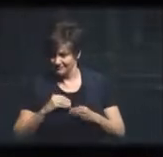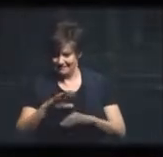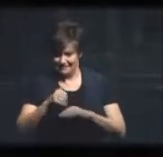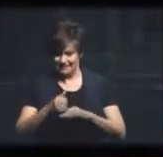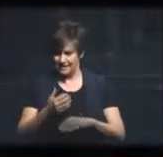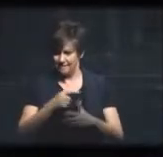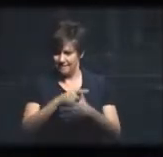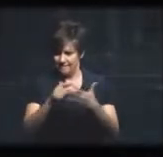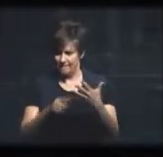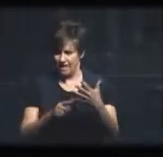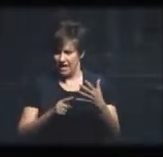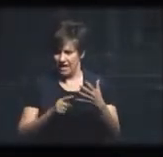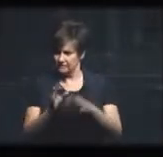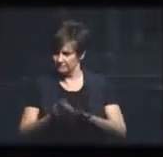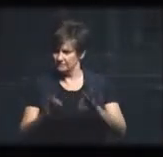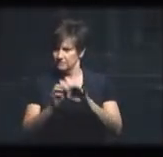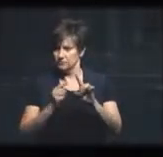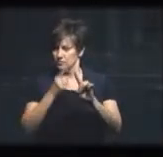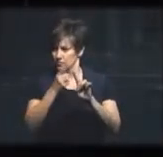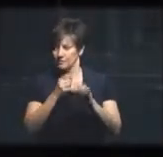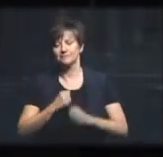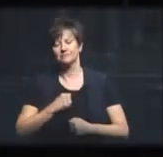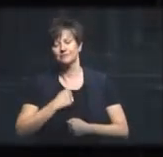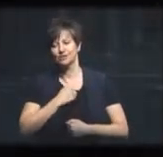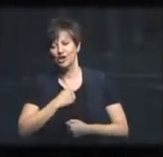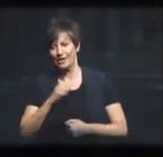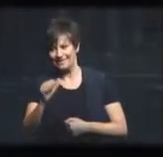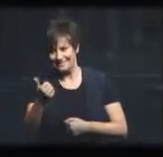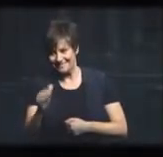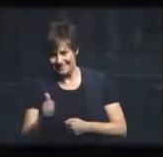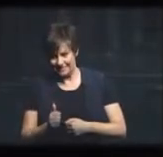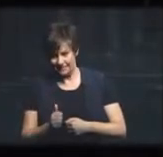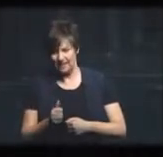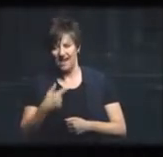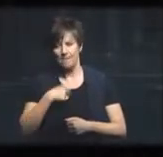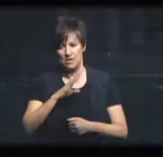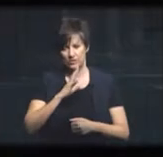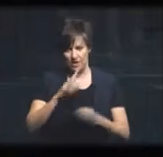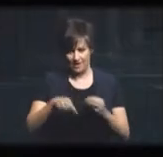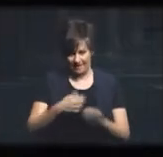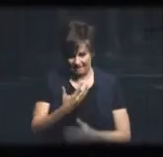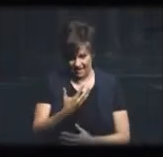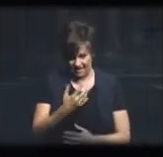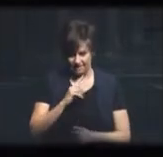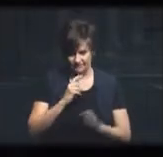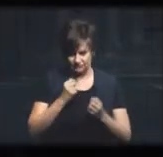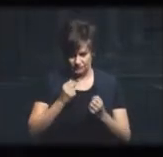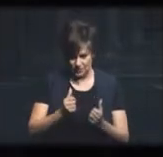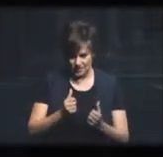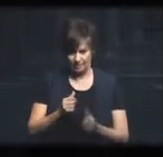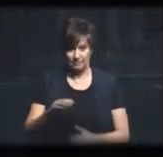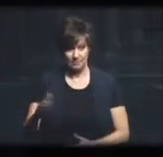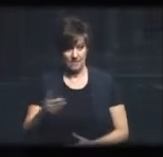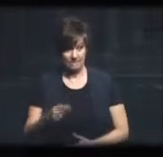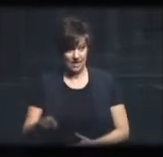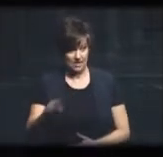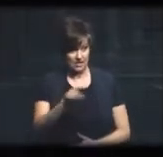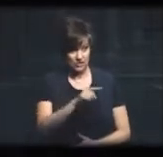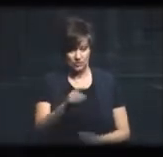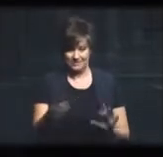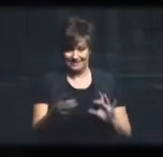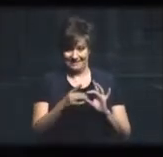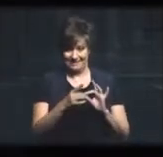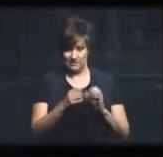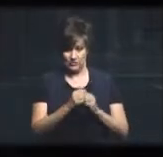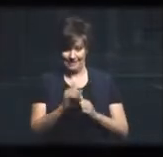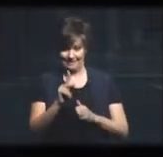key goals that they would like to, 10 key goals. I'm going to hit five of them really quickly, and I'm going to invite you to connect with